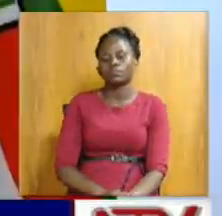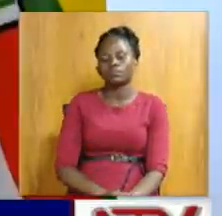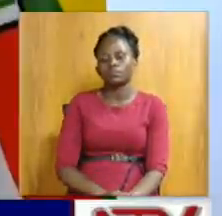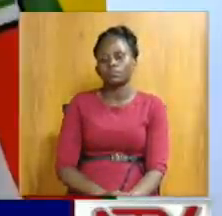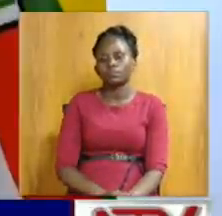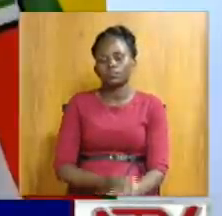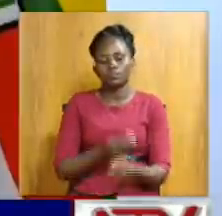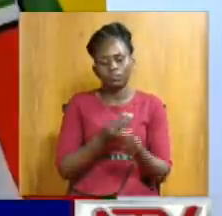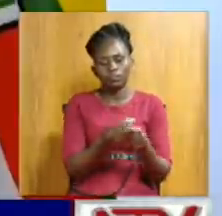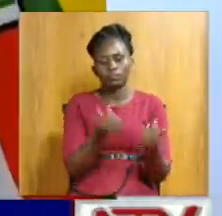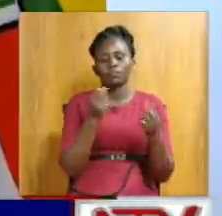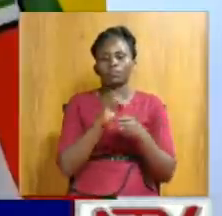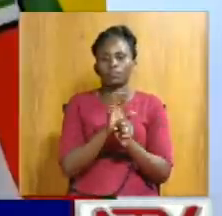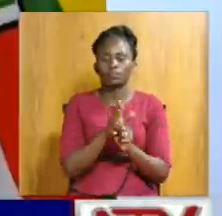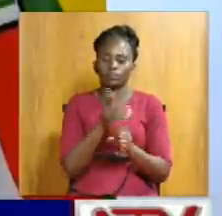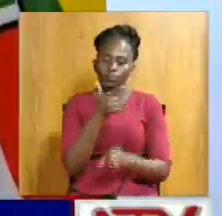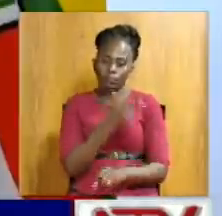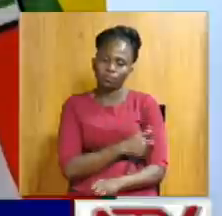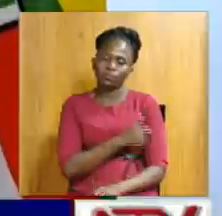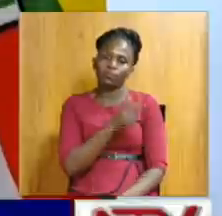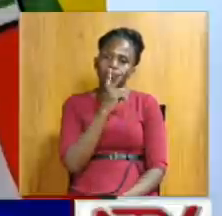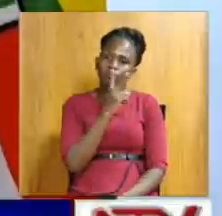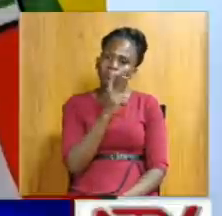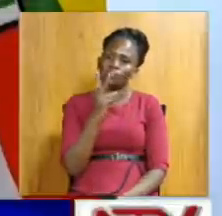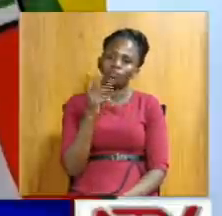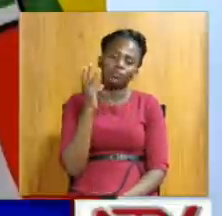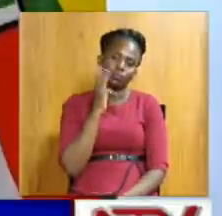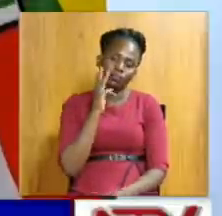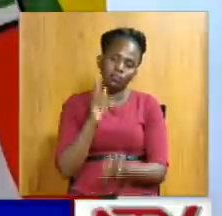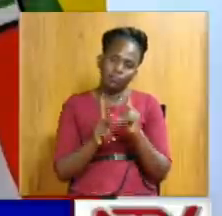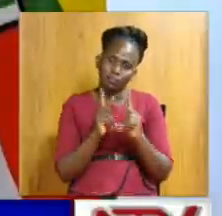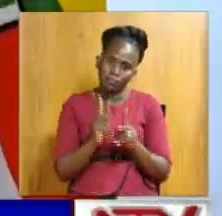for the 22 million people who are above the age